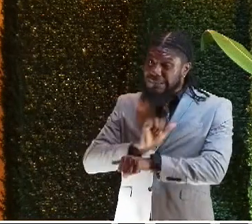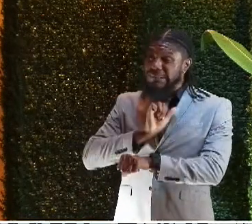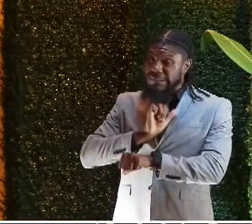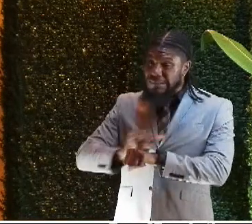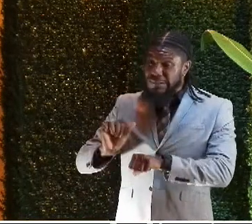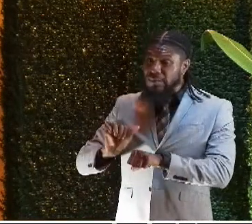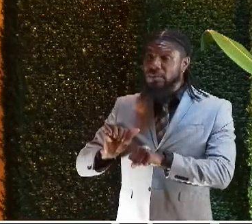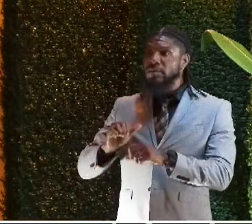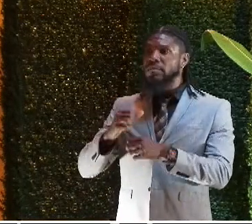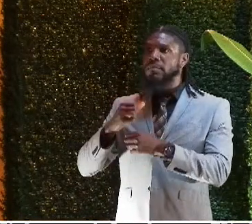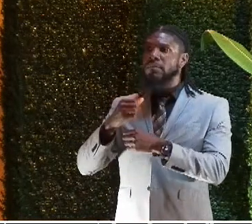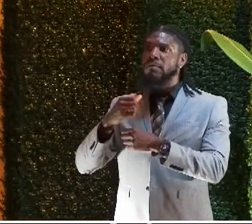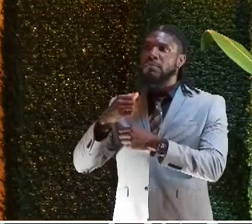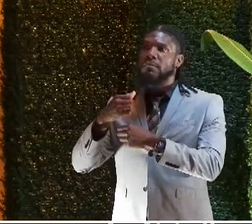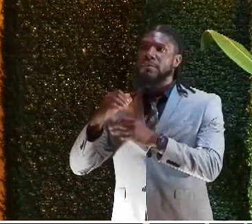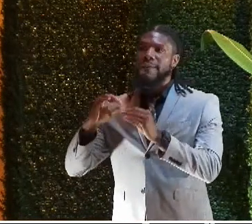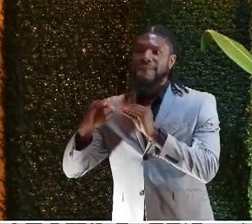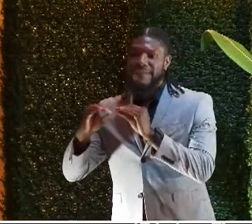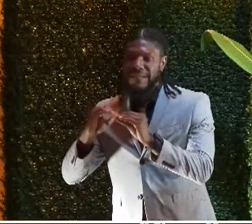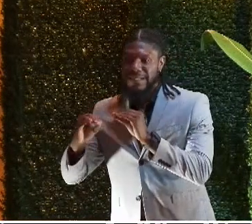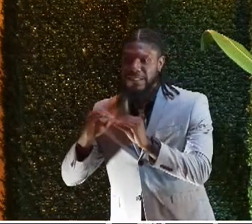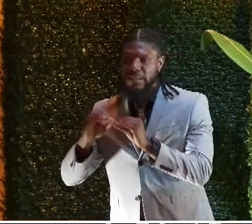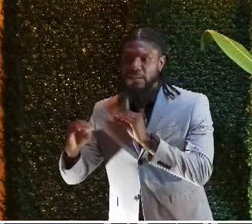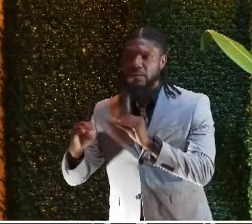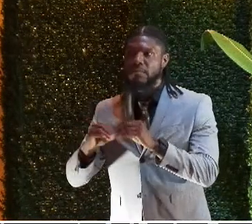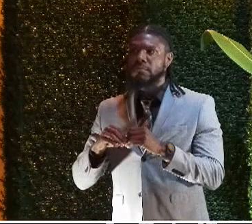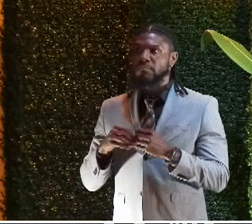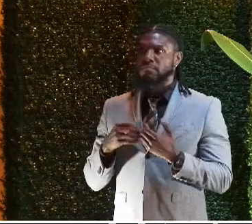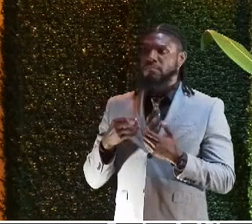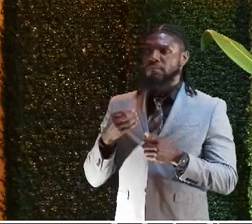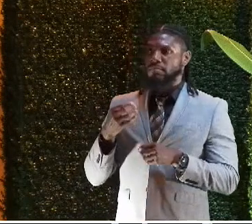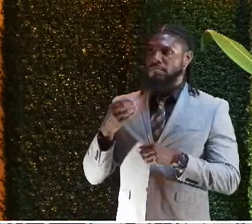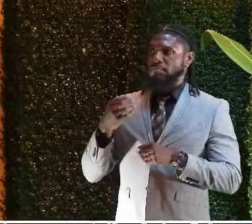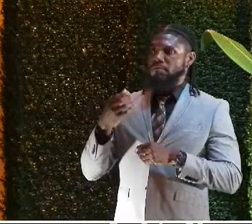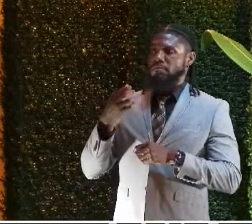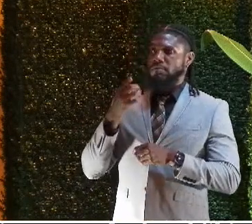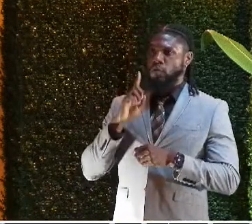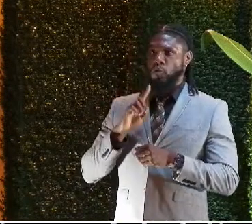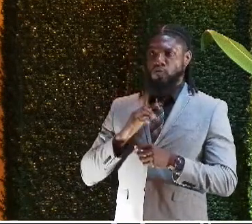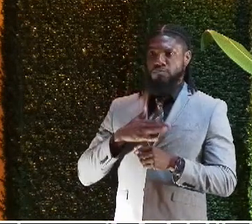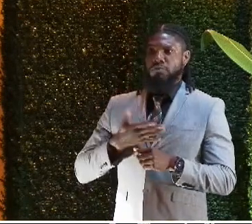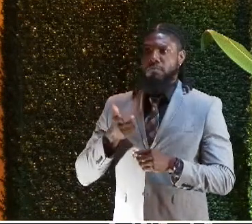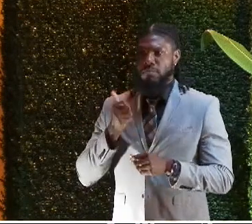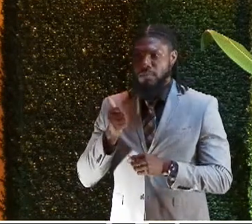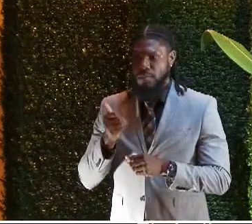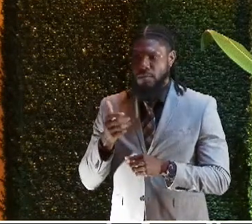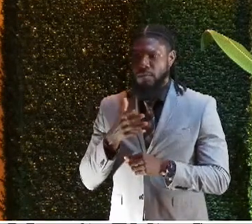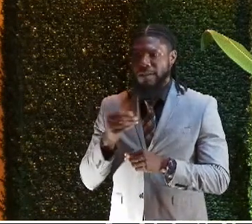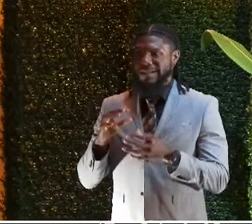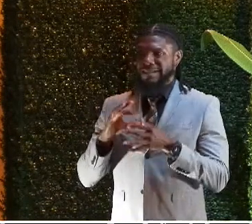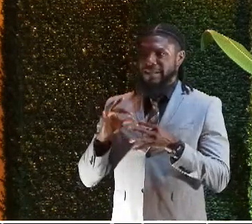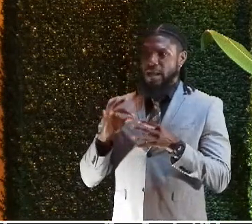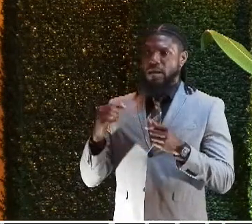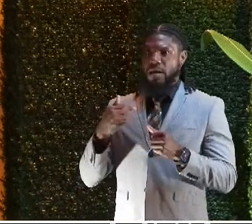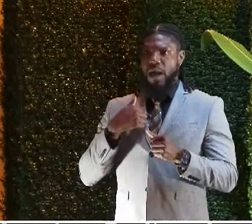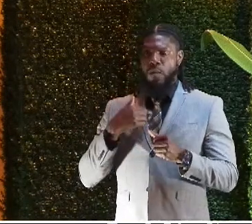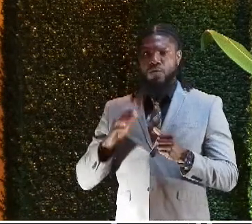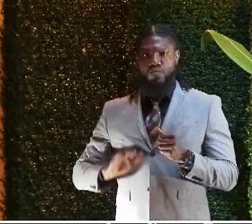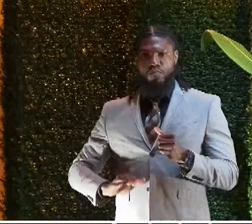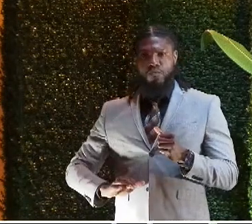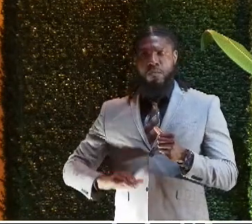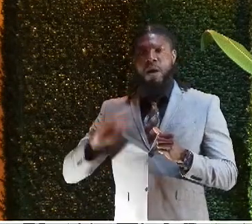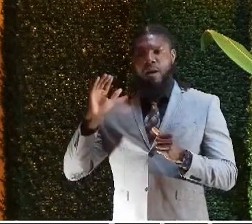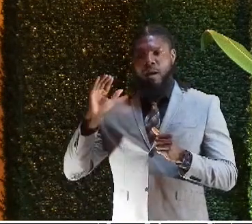to make right, to indict himself, and to say, I was brought up,